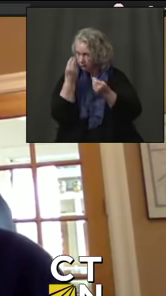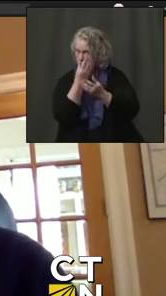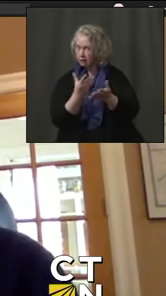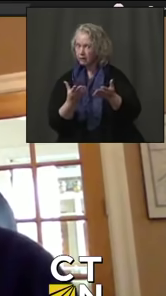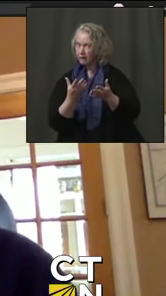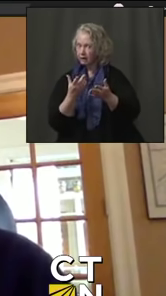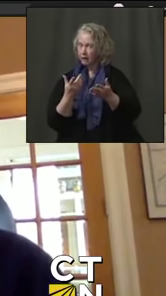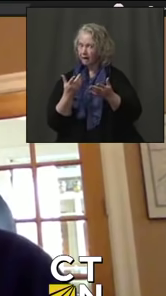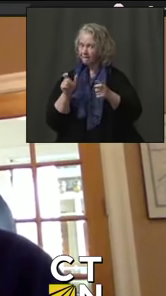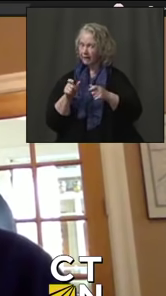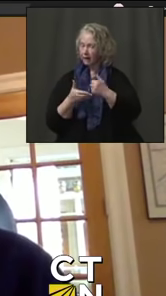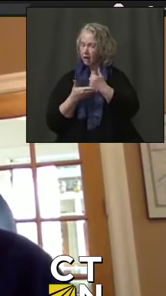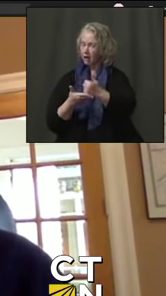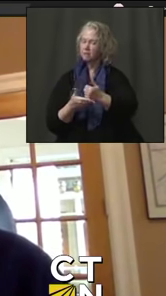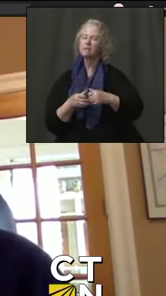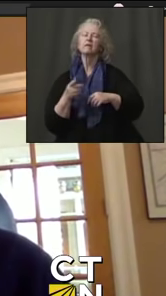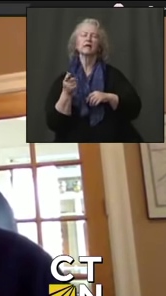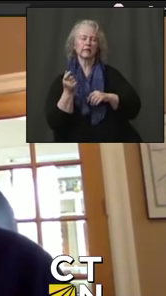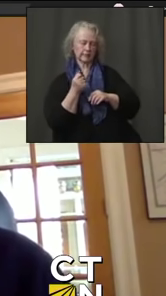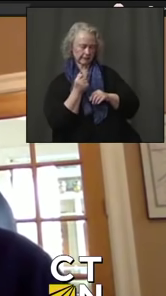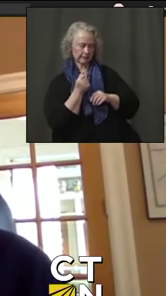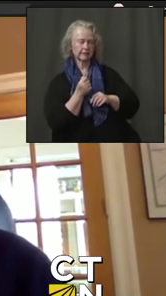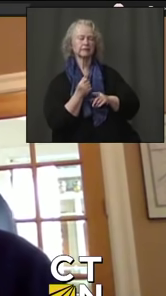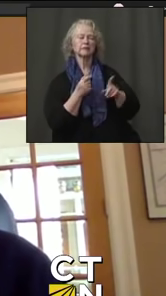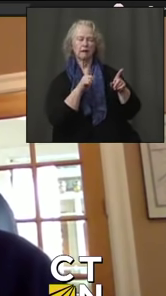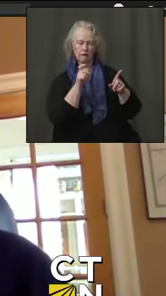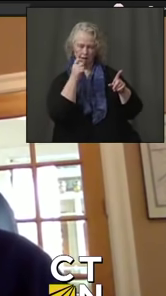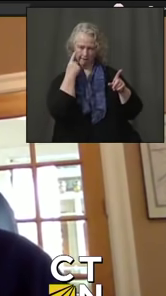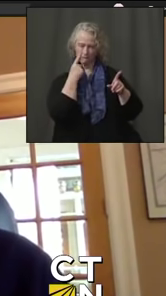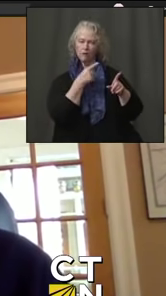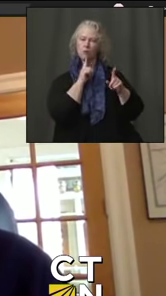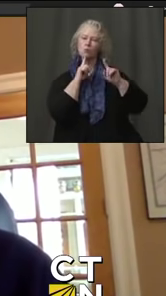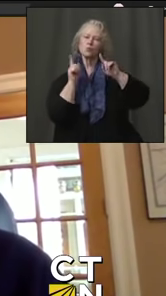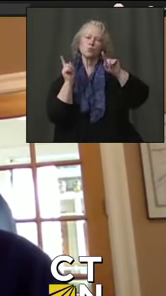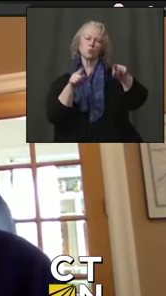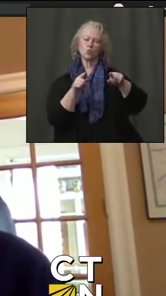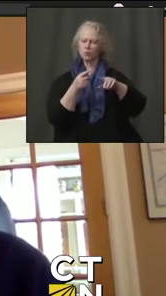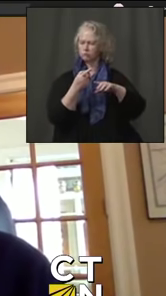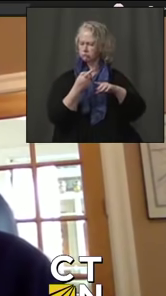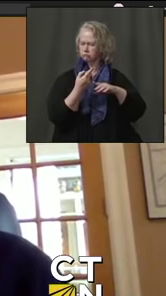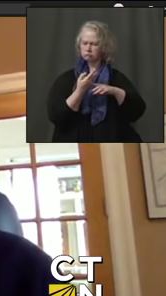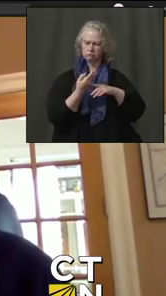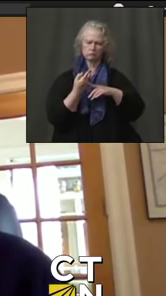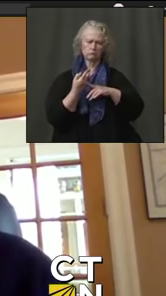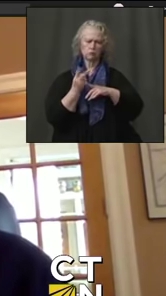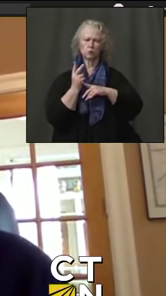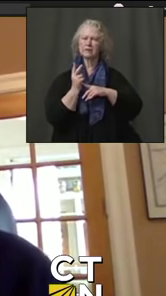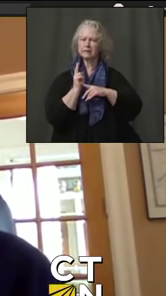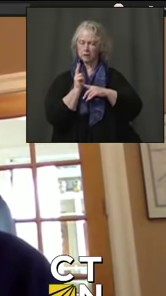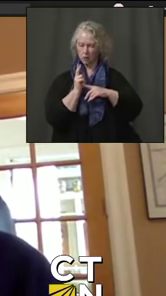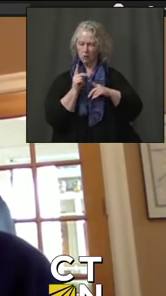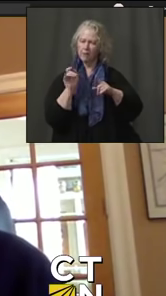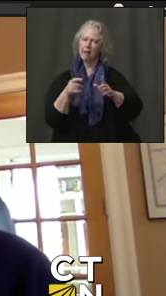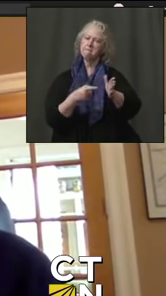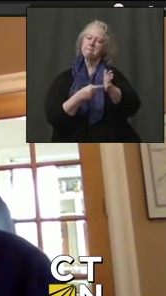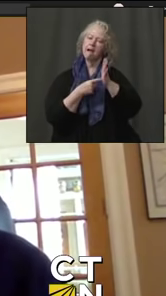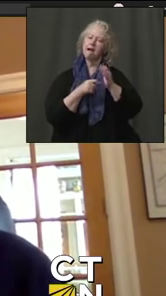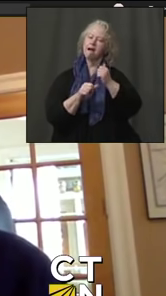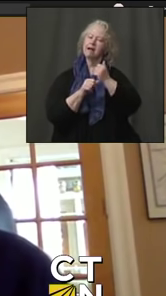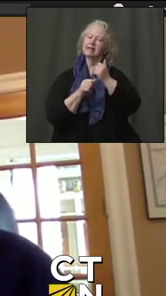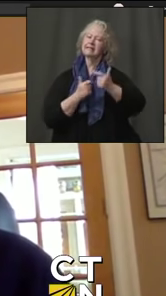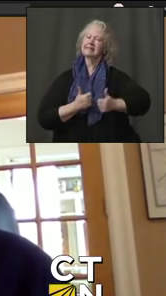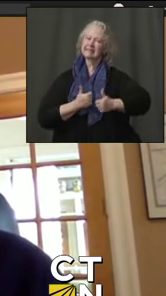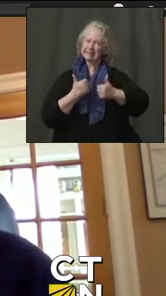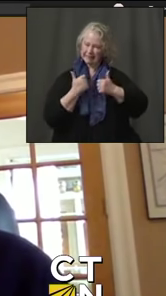it's both. And as the governor issued an executive order now a couple of weeks ago mandating assisted living facilities